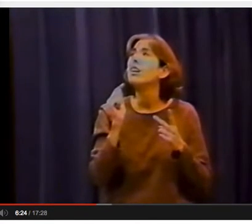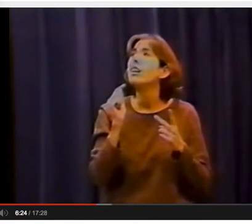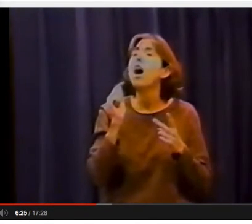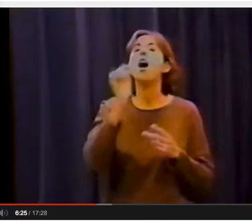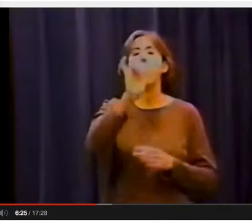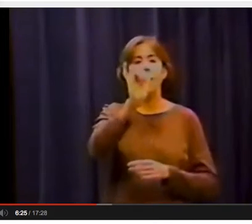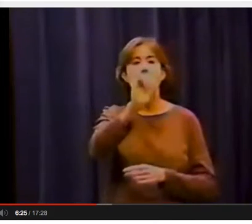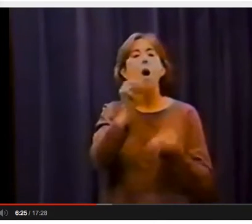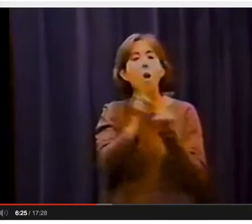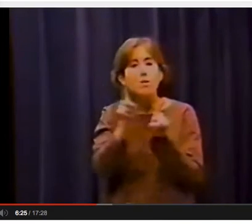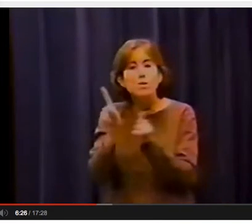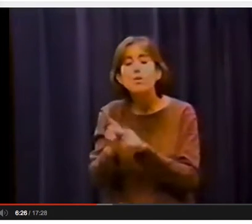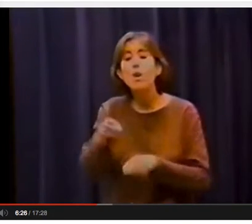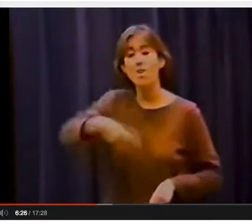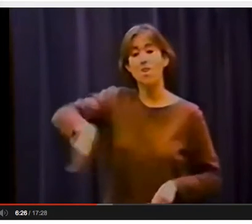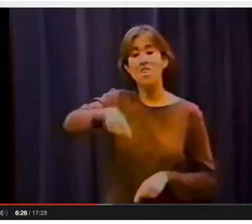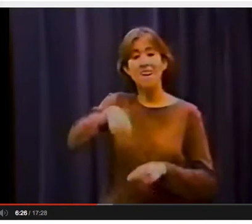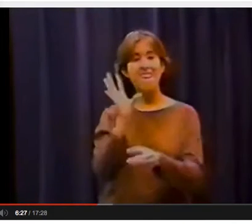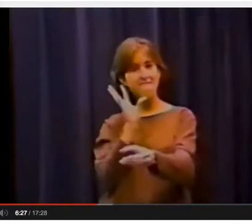That